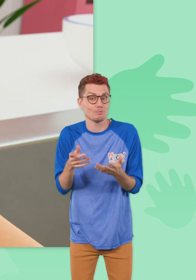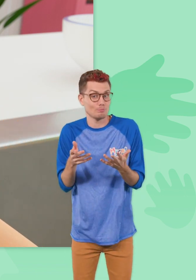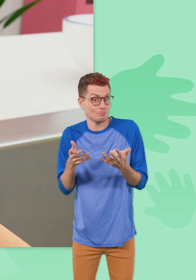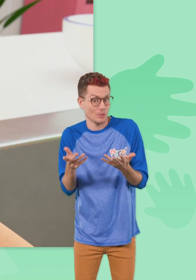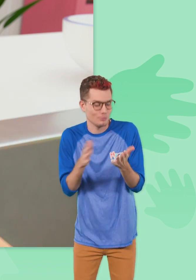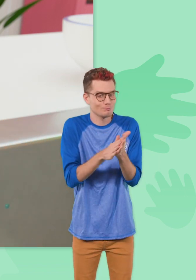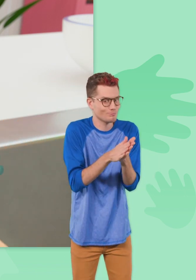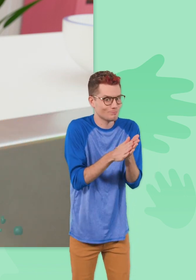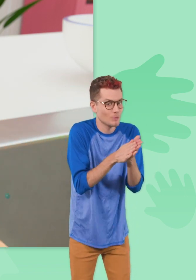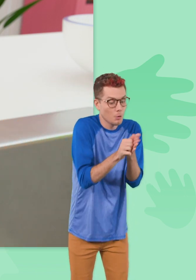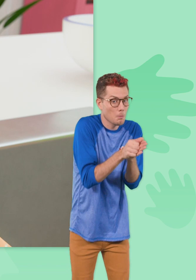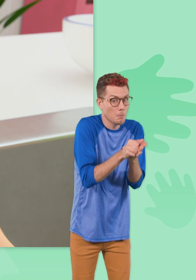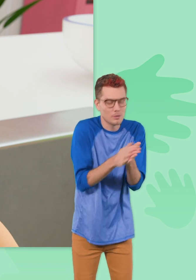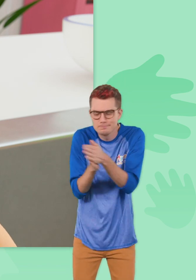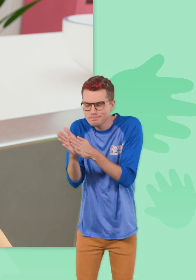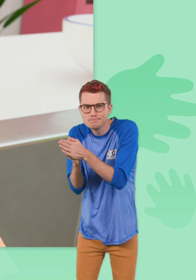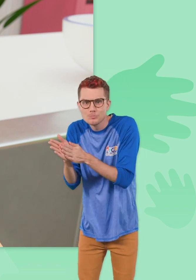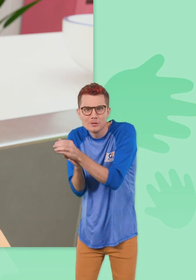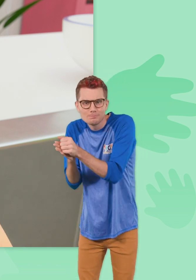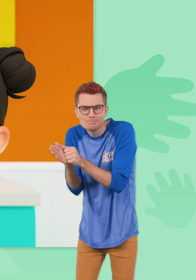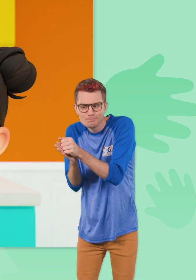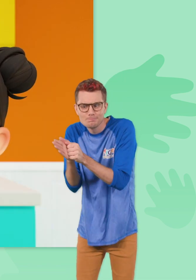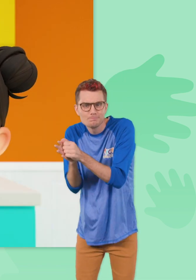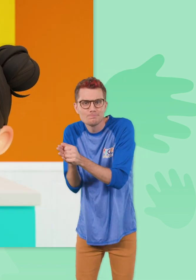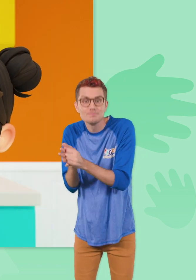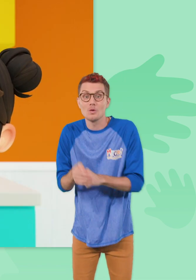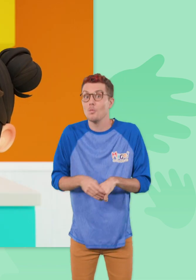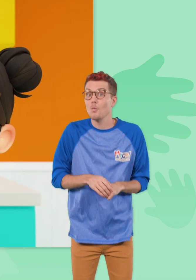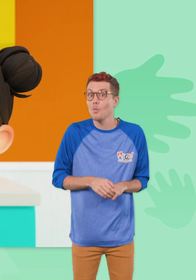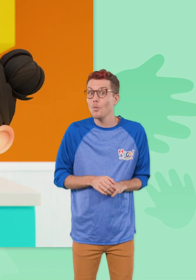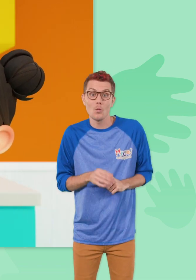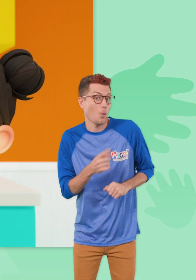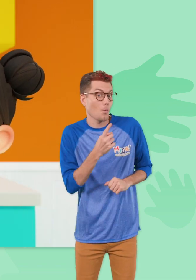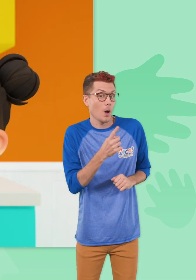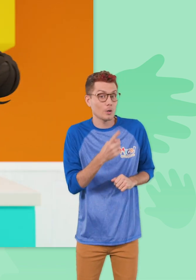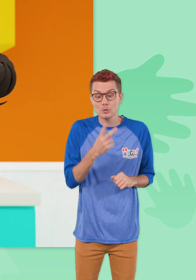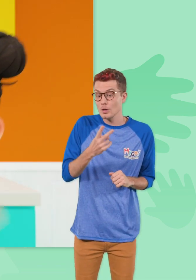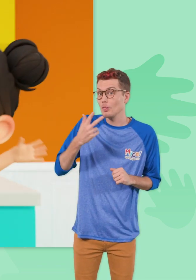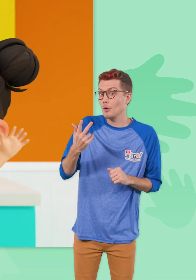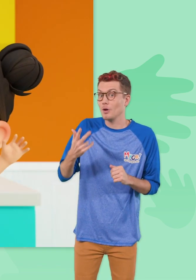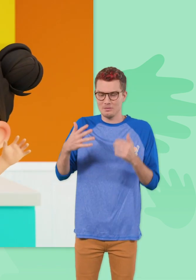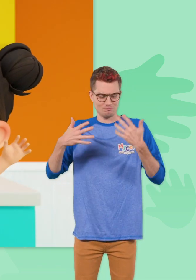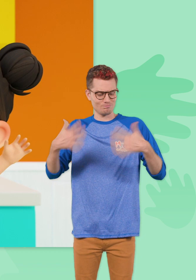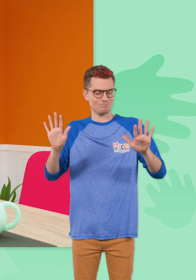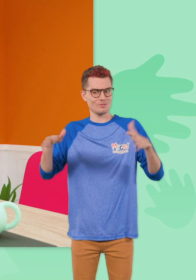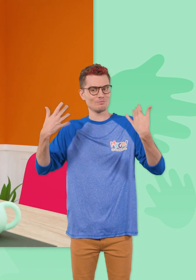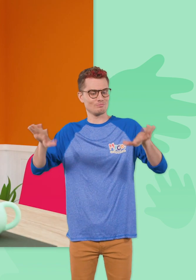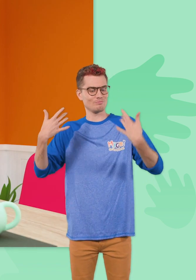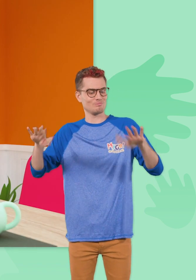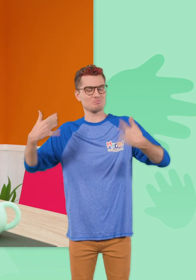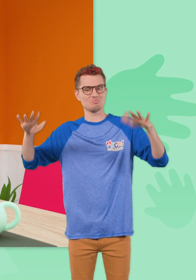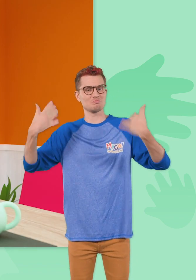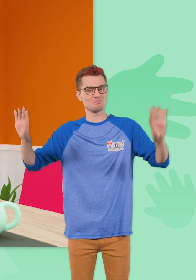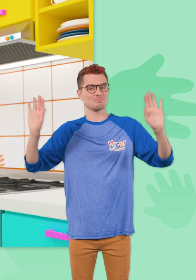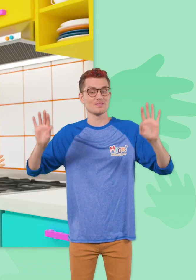fun. Scrub a dub, scrub my hands. 1, 2, 3, I'm